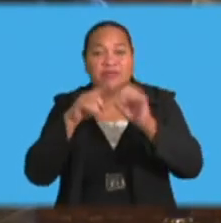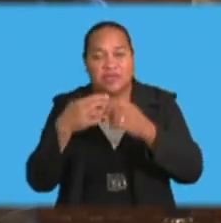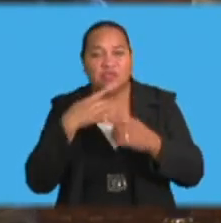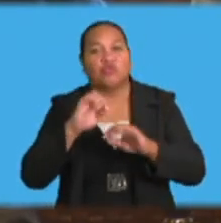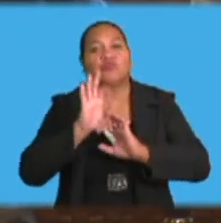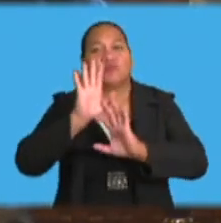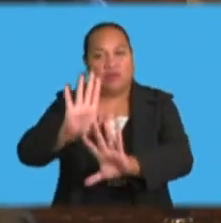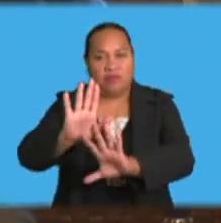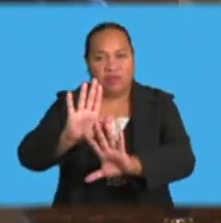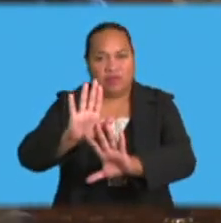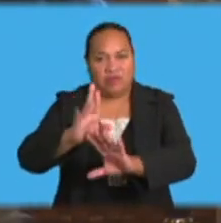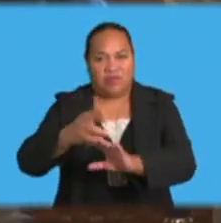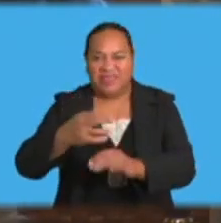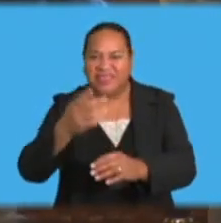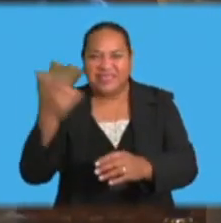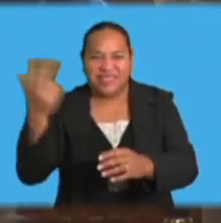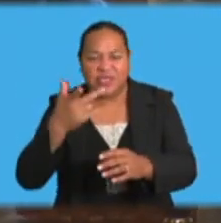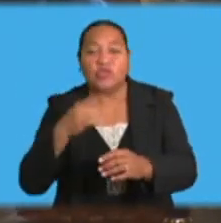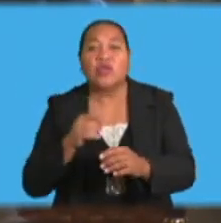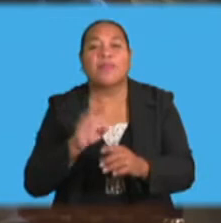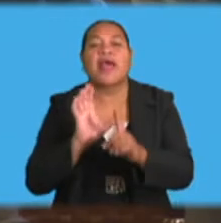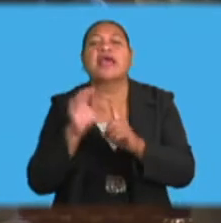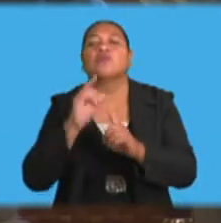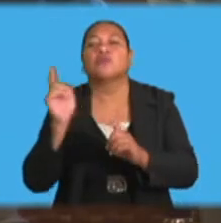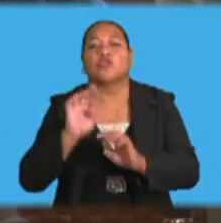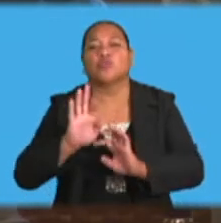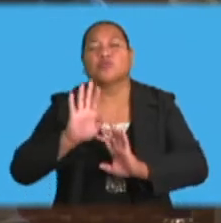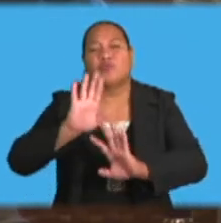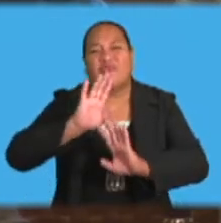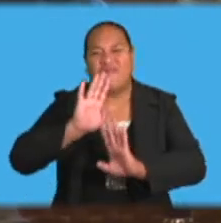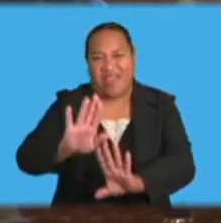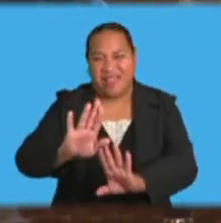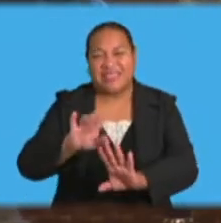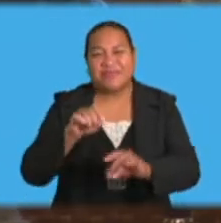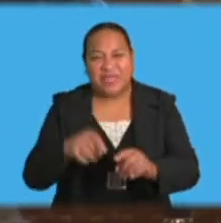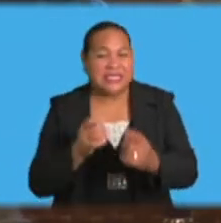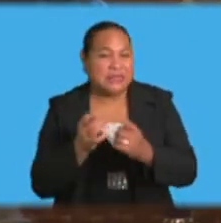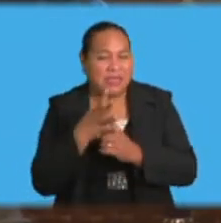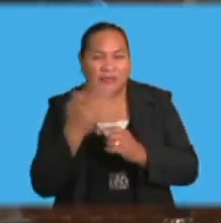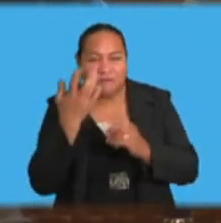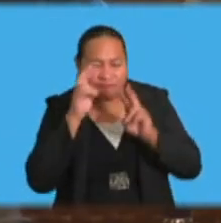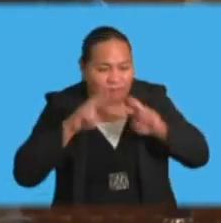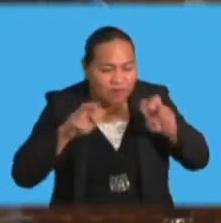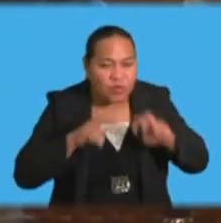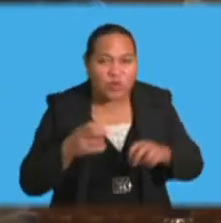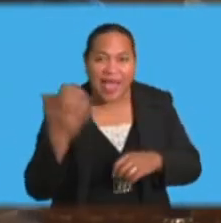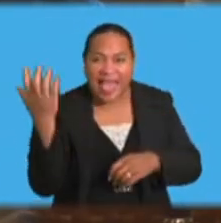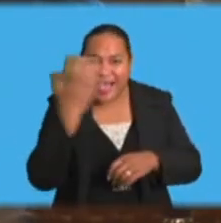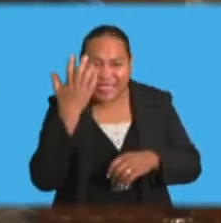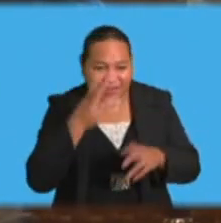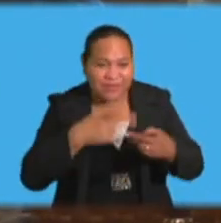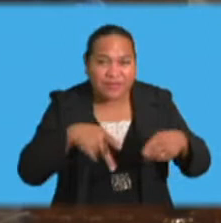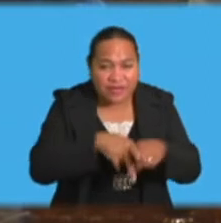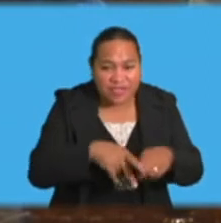prevention. A culture of prevention requires that special attention be given to hazardous sectors and